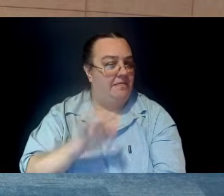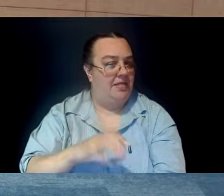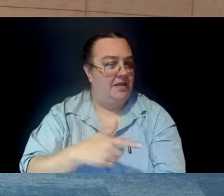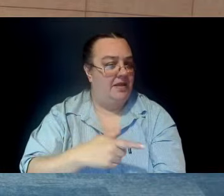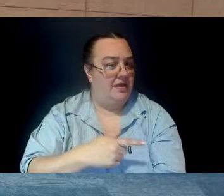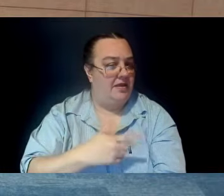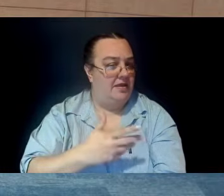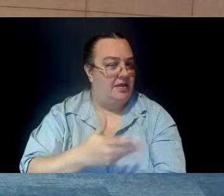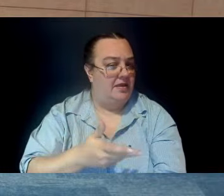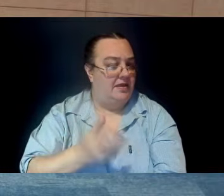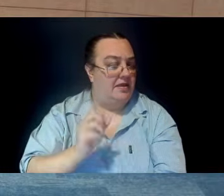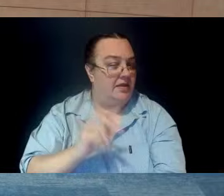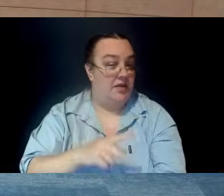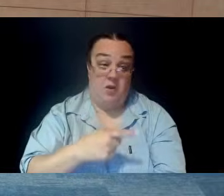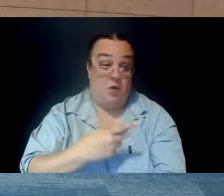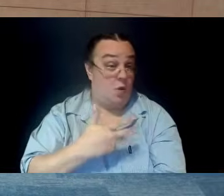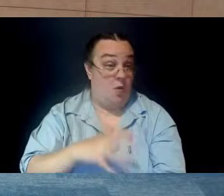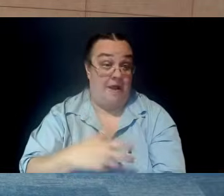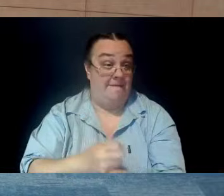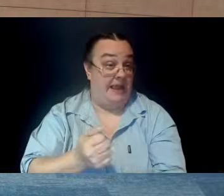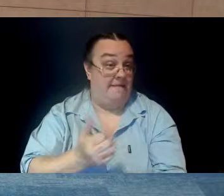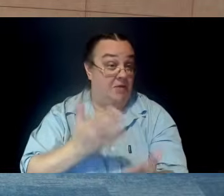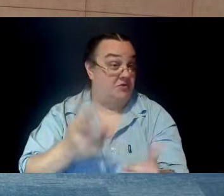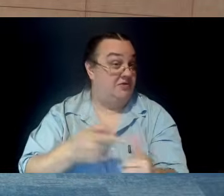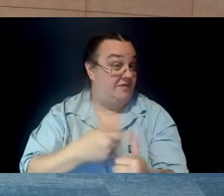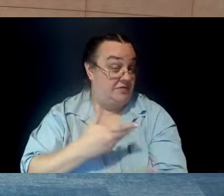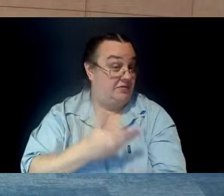Okay. You don't want to make a motion first? Go ahead.